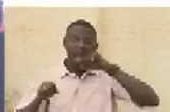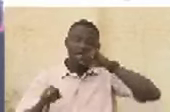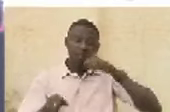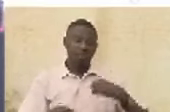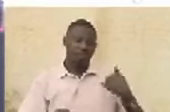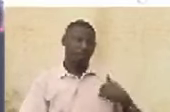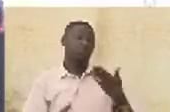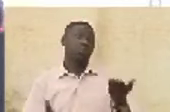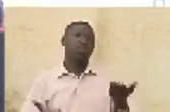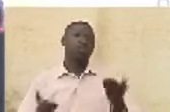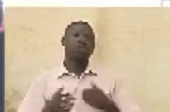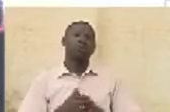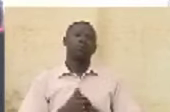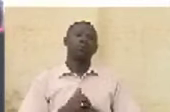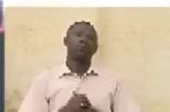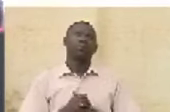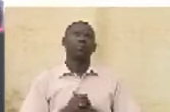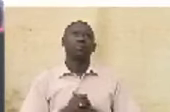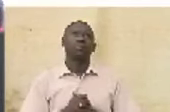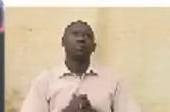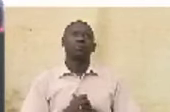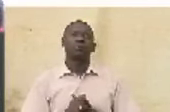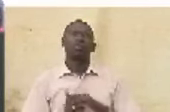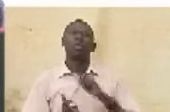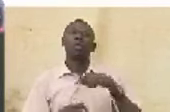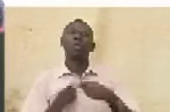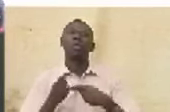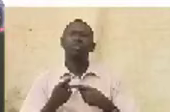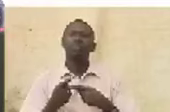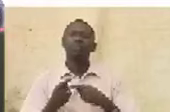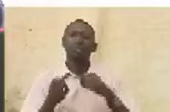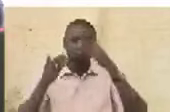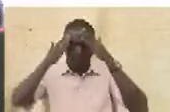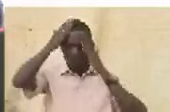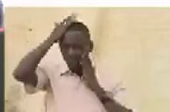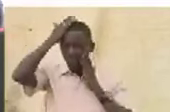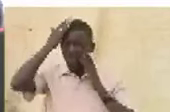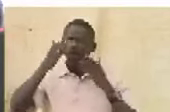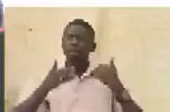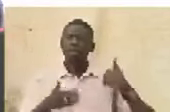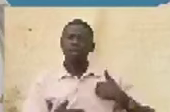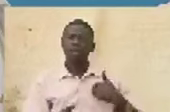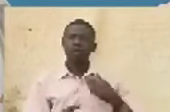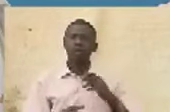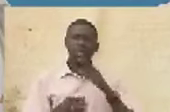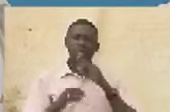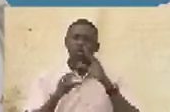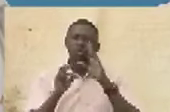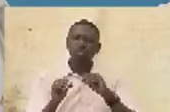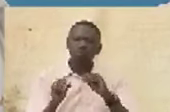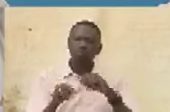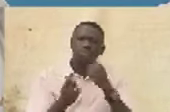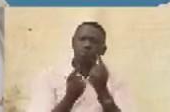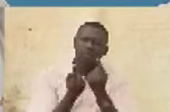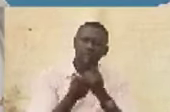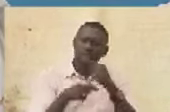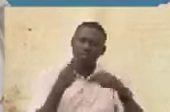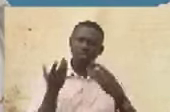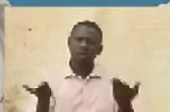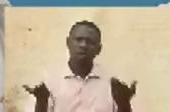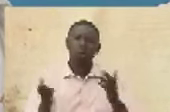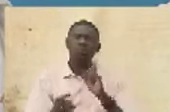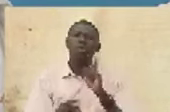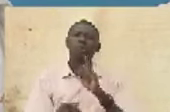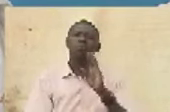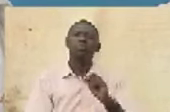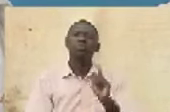What of the soldiers? Did they play any particular role on that day? Sojaro ni ye menu la kumo fana vo lu ni wol fana wol fana sim fanya